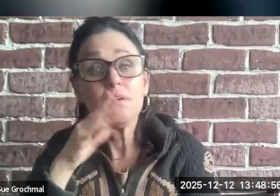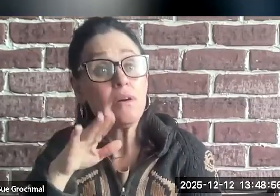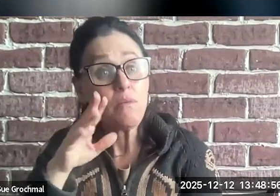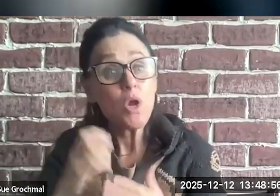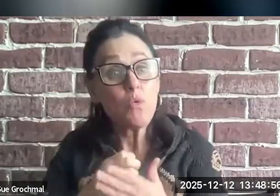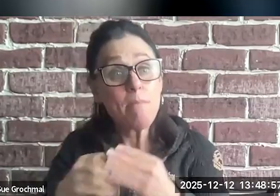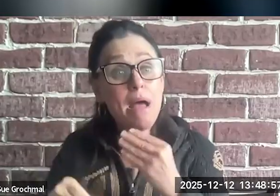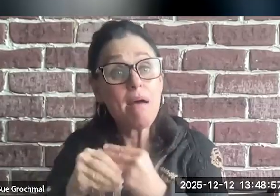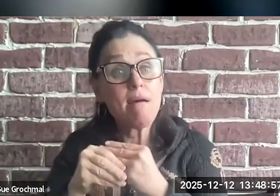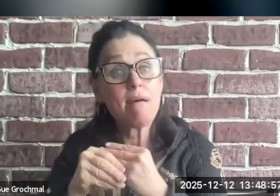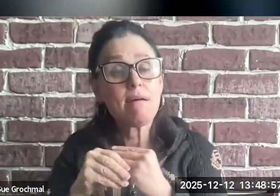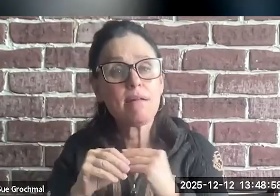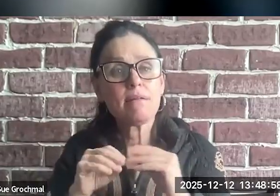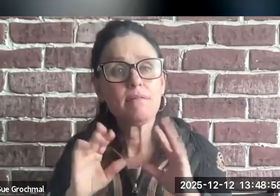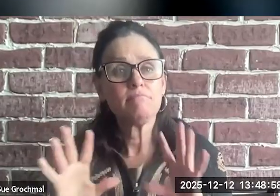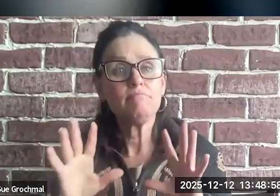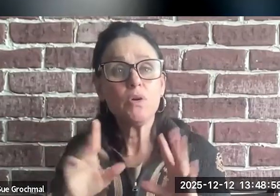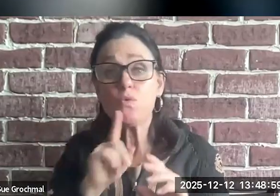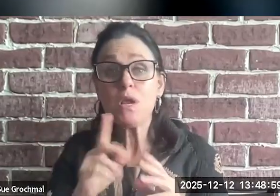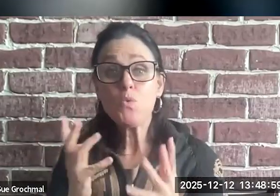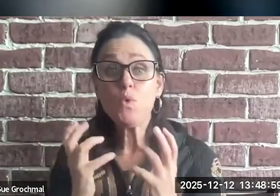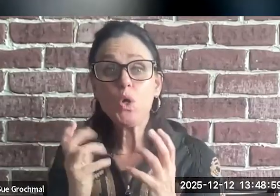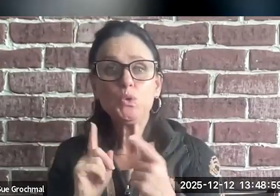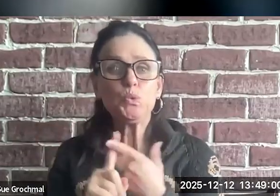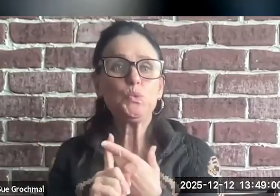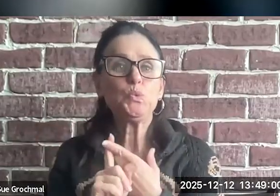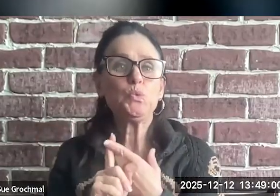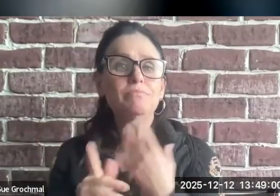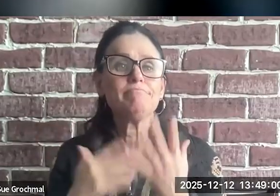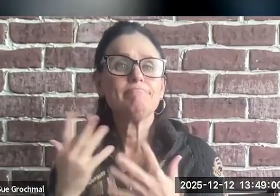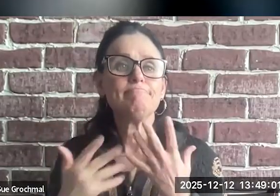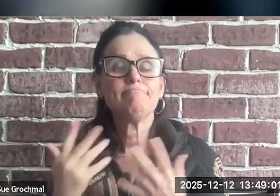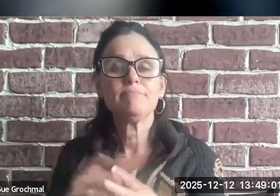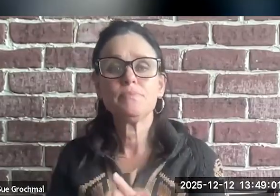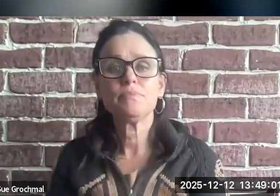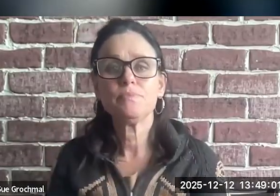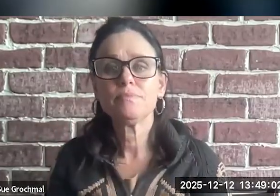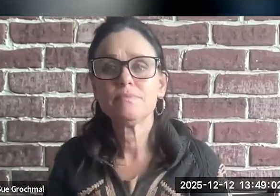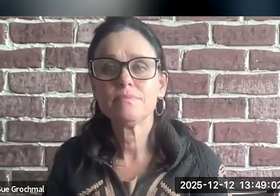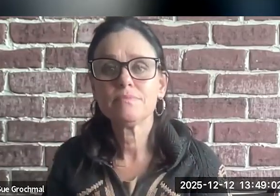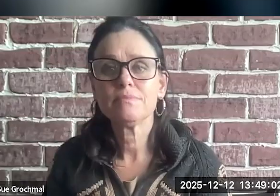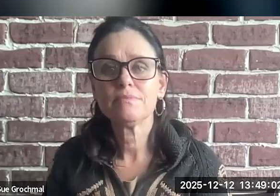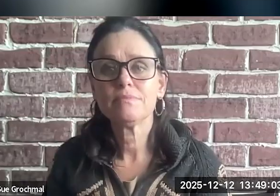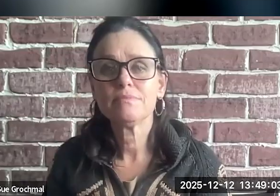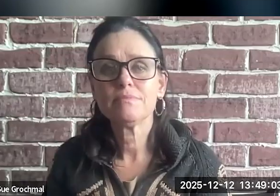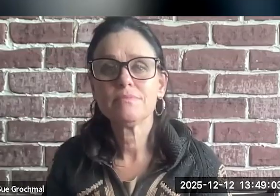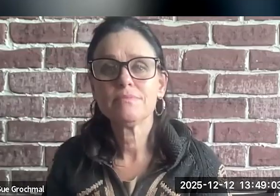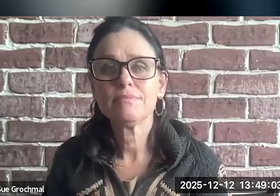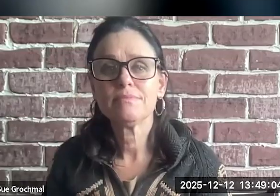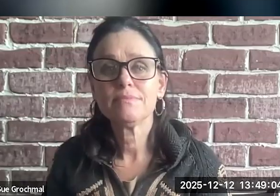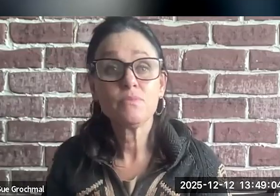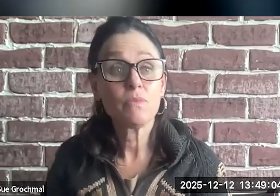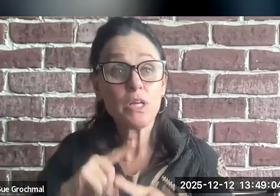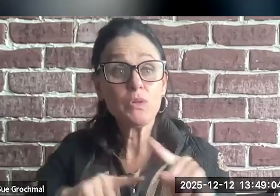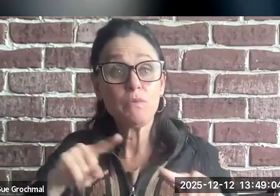to that, Jasmine, that we really wanted to do a meaningful engagement with the diverse